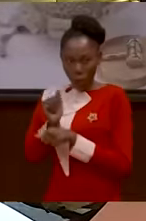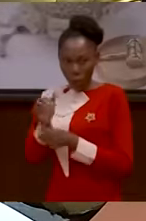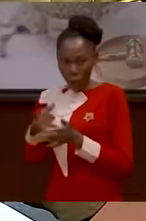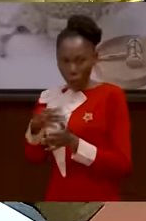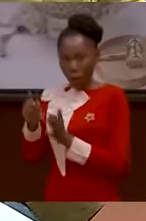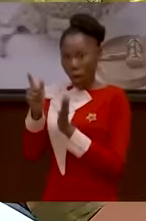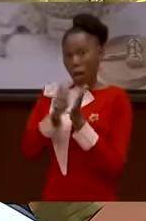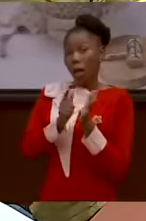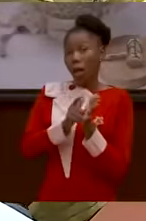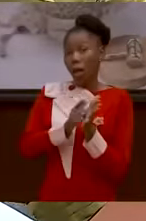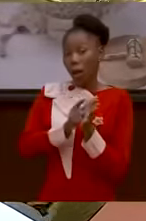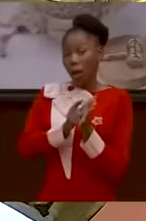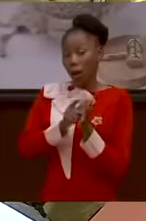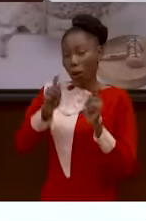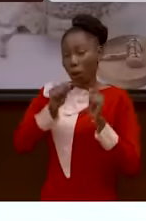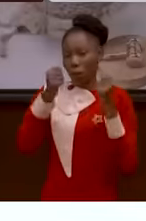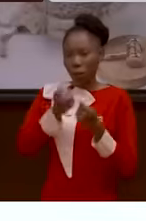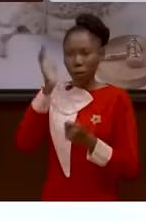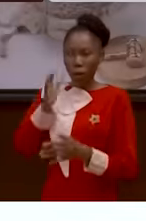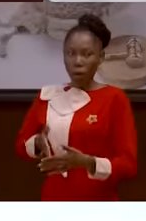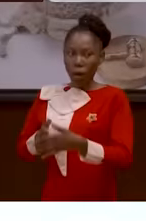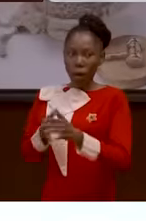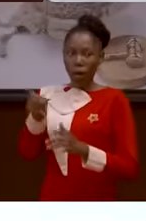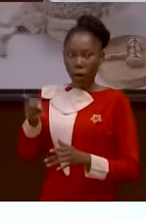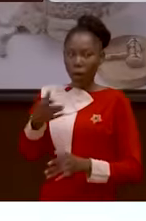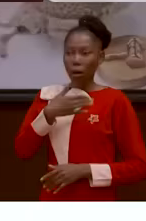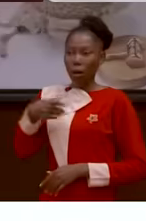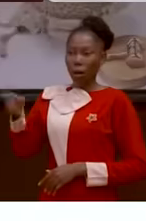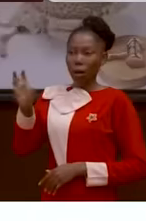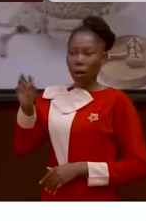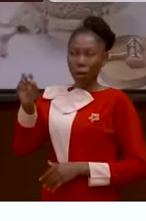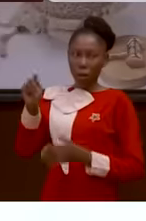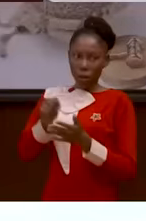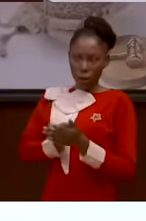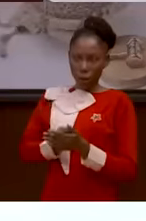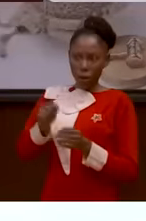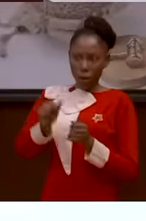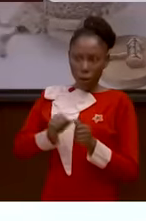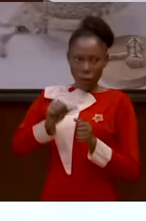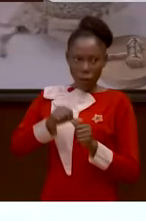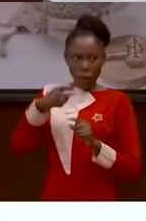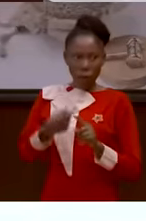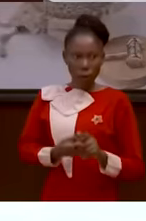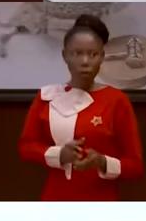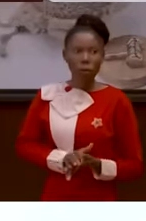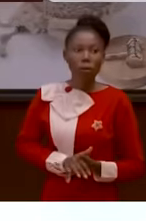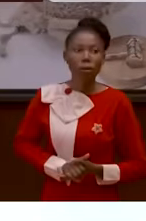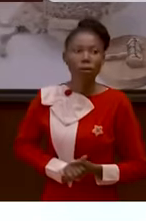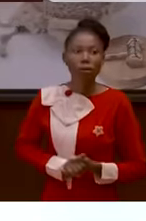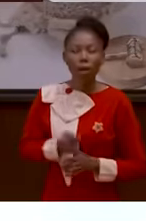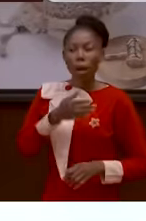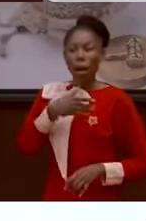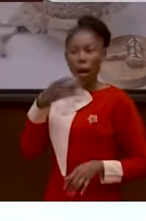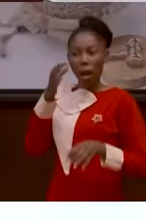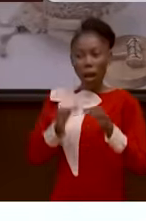The legal team will guide you on how to do that. Then 30,000 naira on monthly basis for now. And if there's